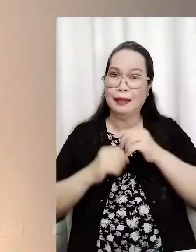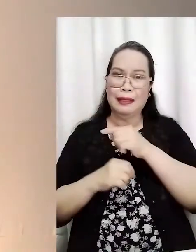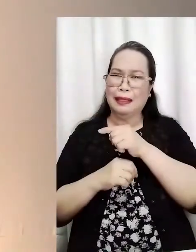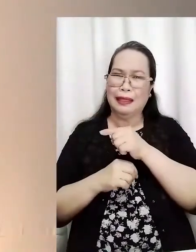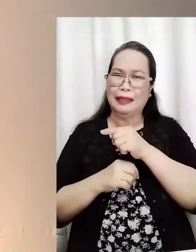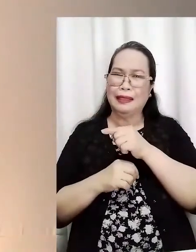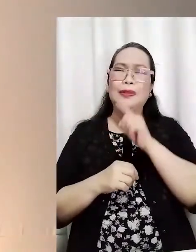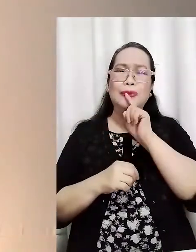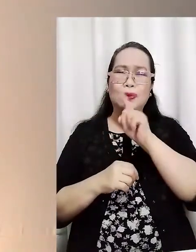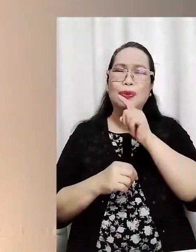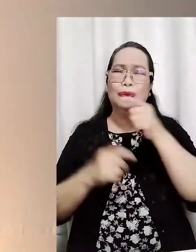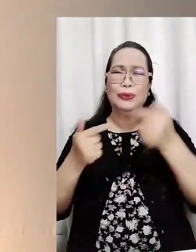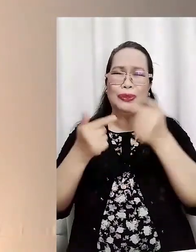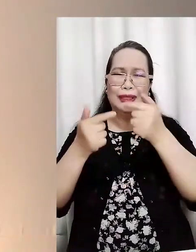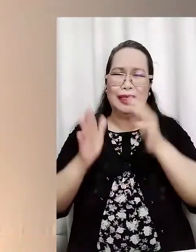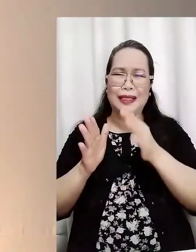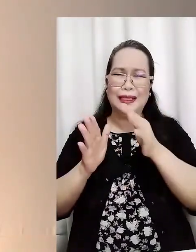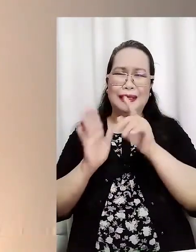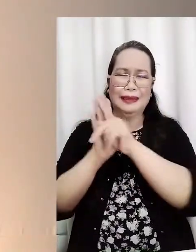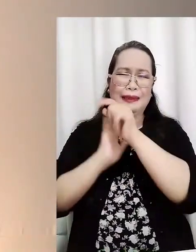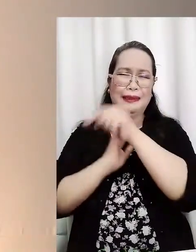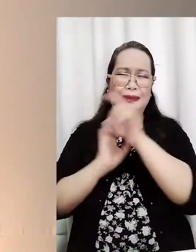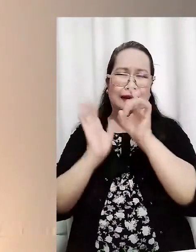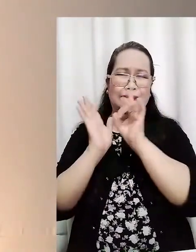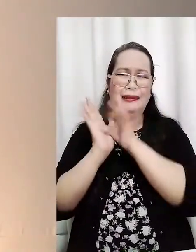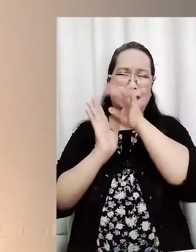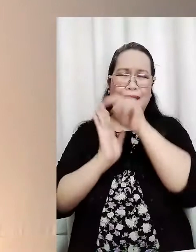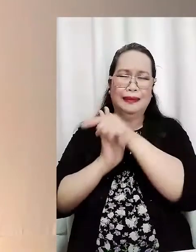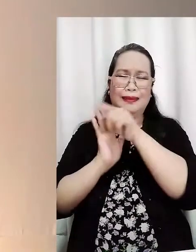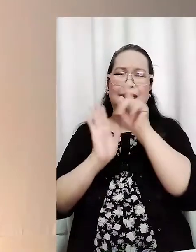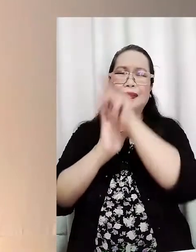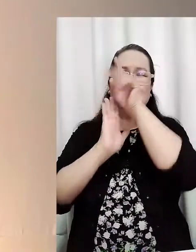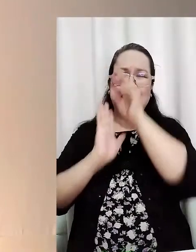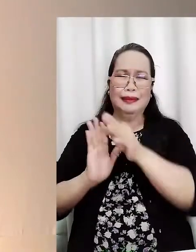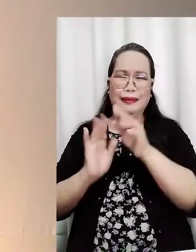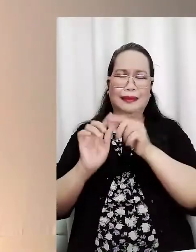a sinful, a criminal who deserves capital